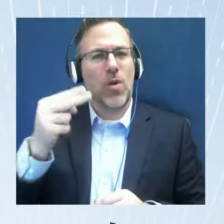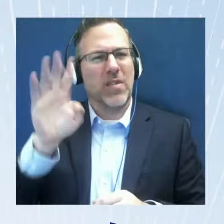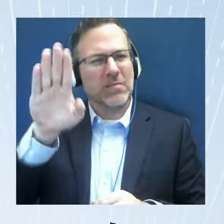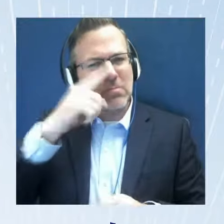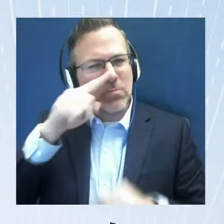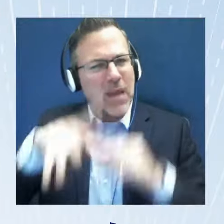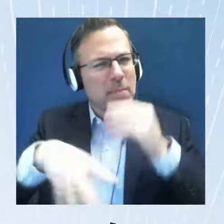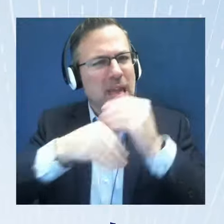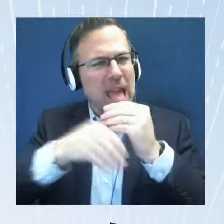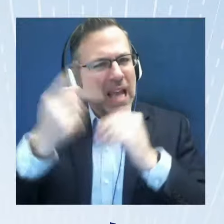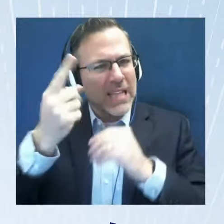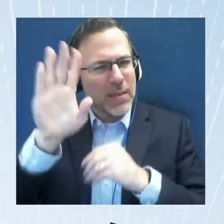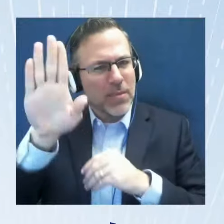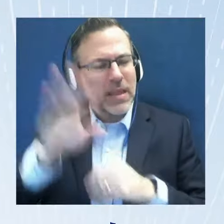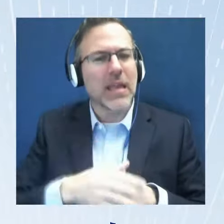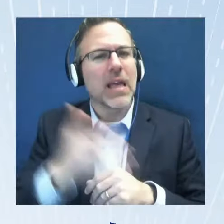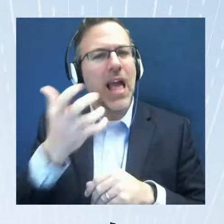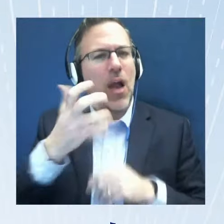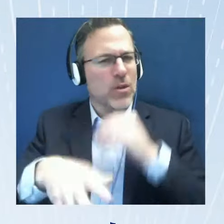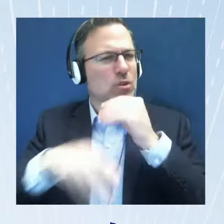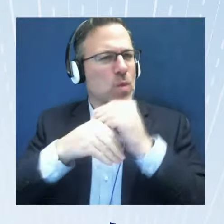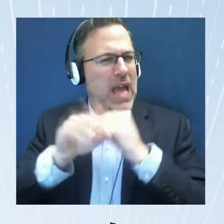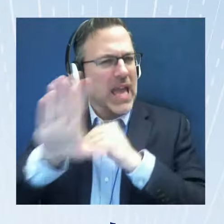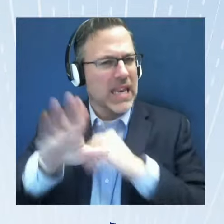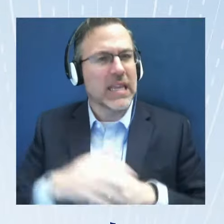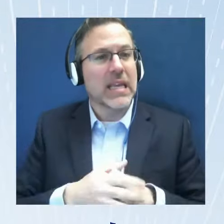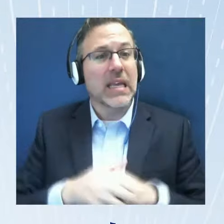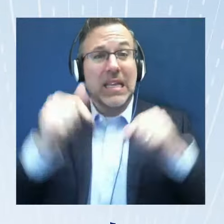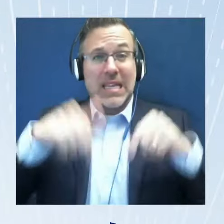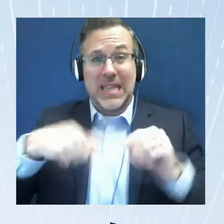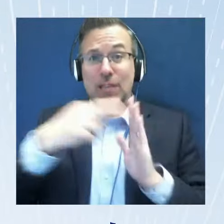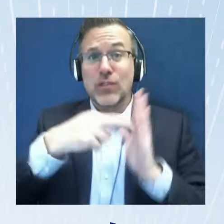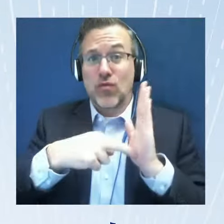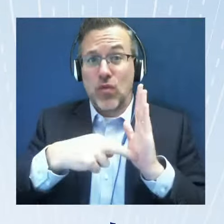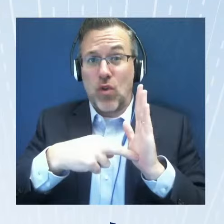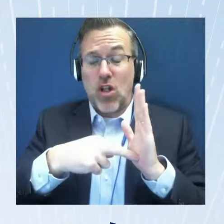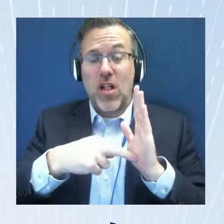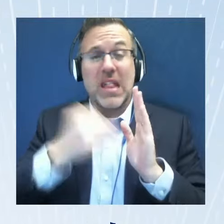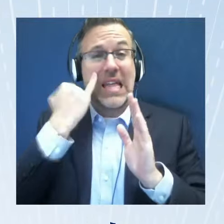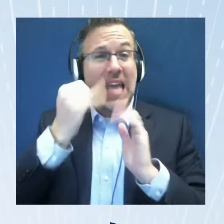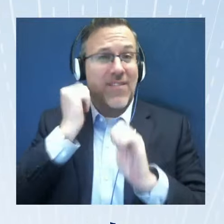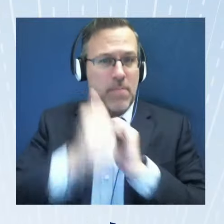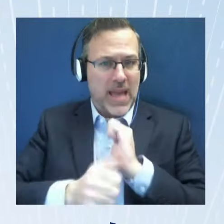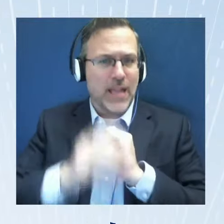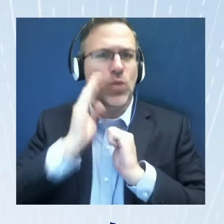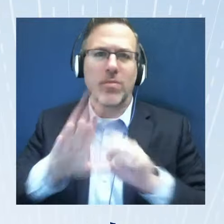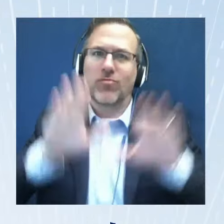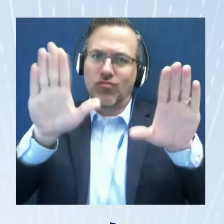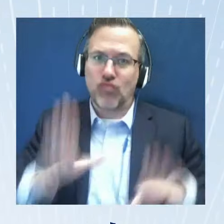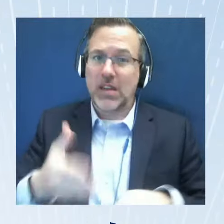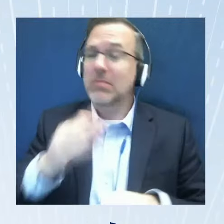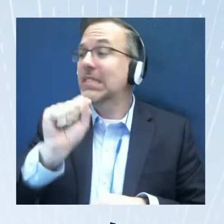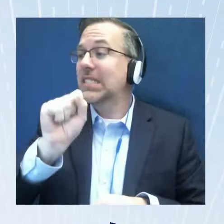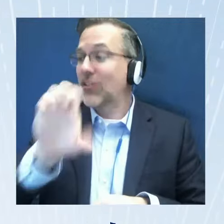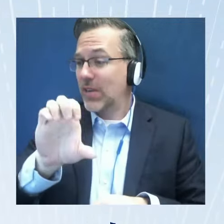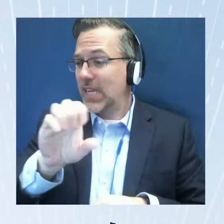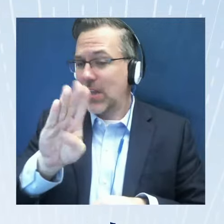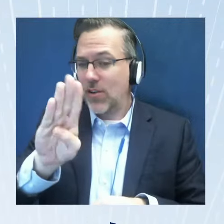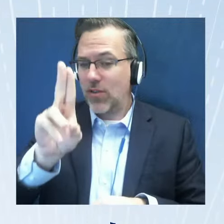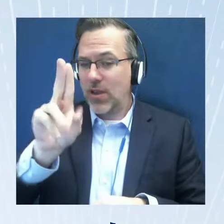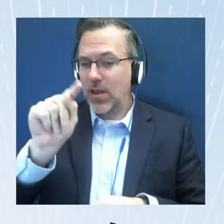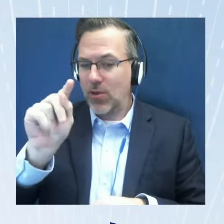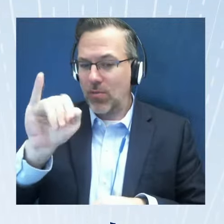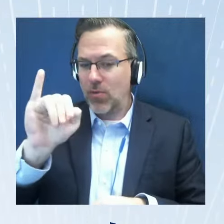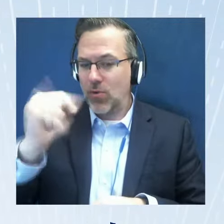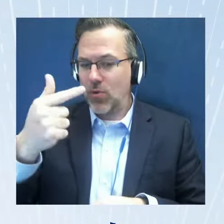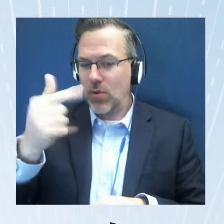I do want to add a caveat to that. I think this rule is going to be fantastic, and I commend the Secretary for taking this on, and it's going to be amazing when